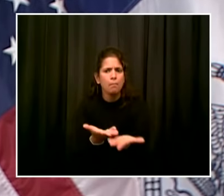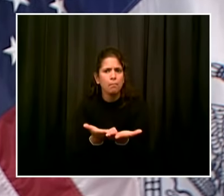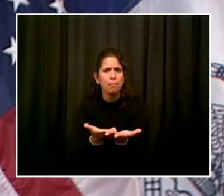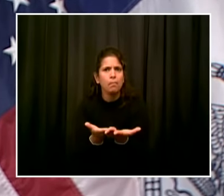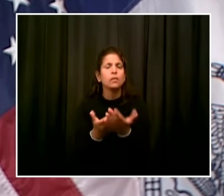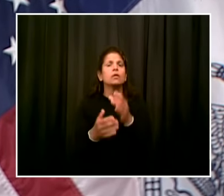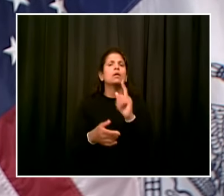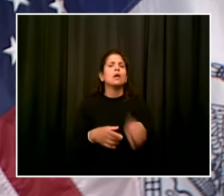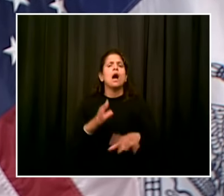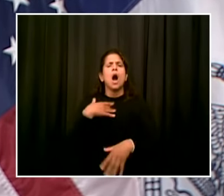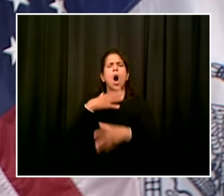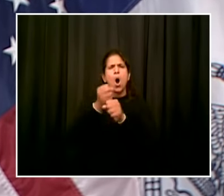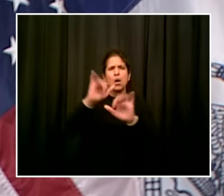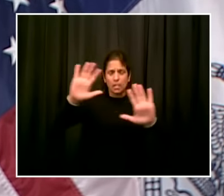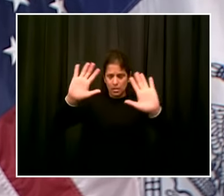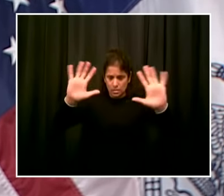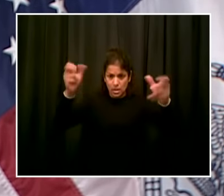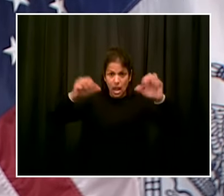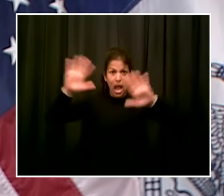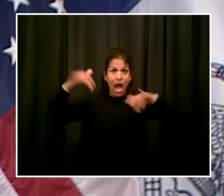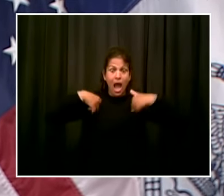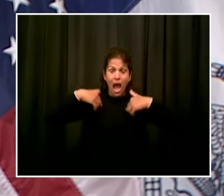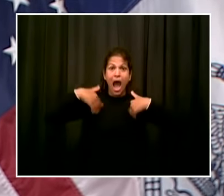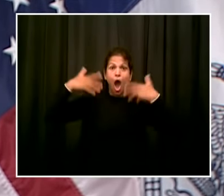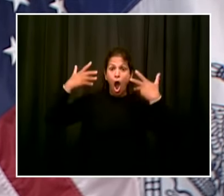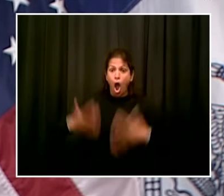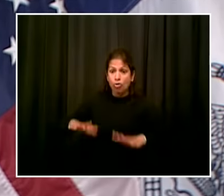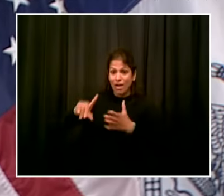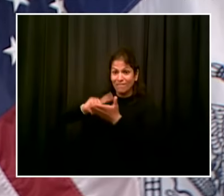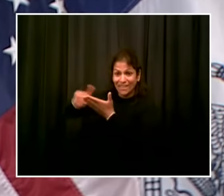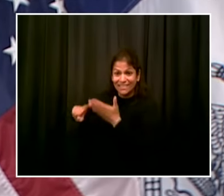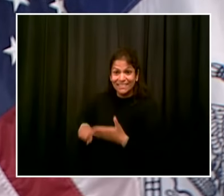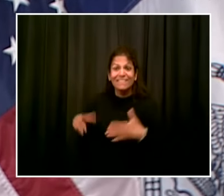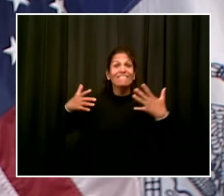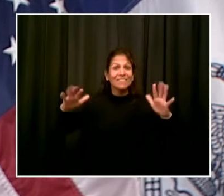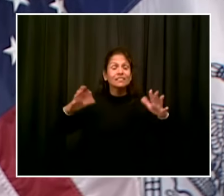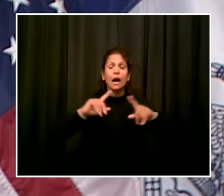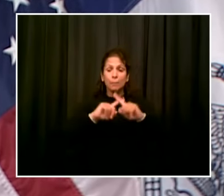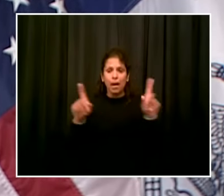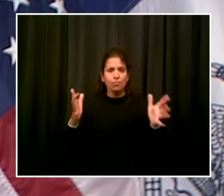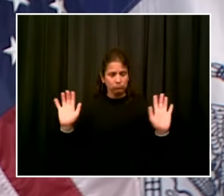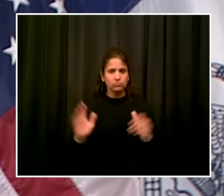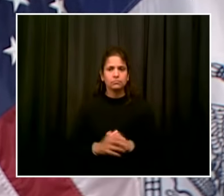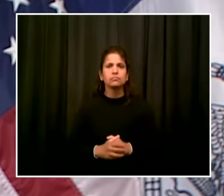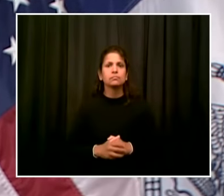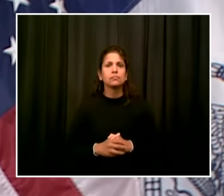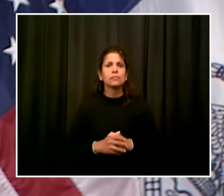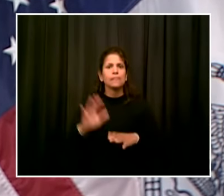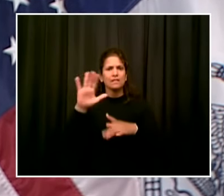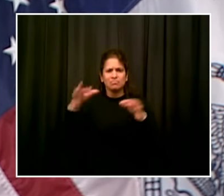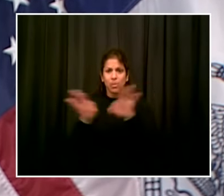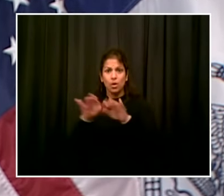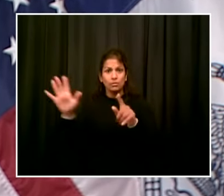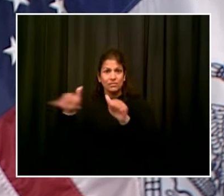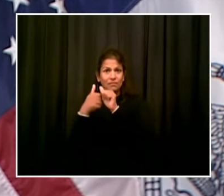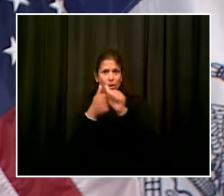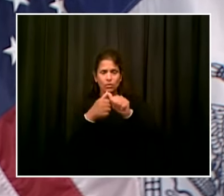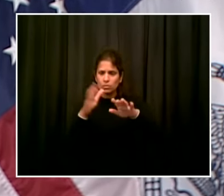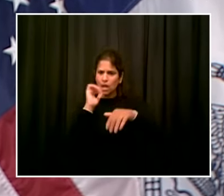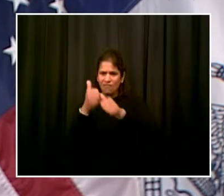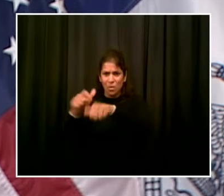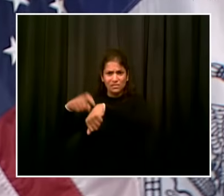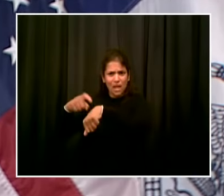that investigation is long since completed and was done within the timeline. So let's just resolve this today on if they can